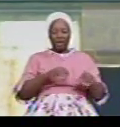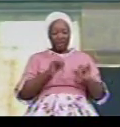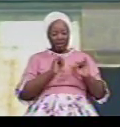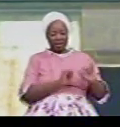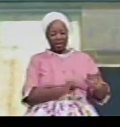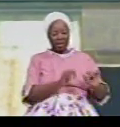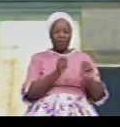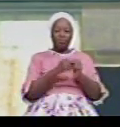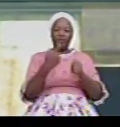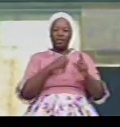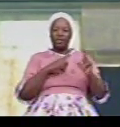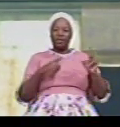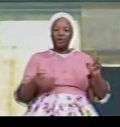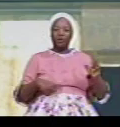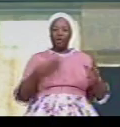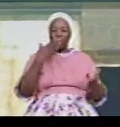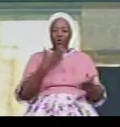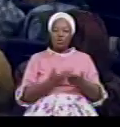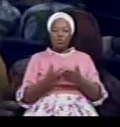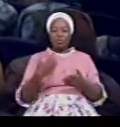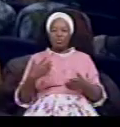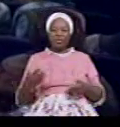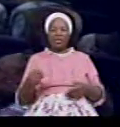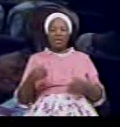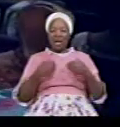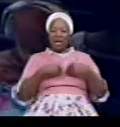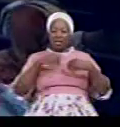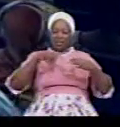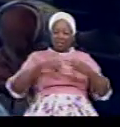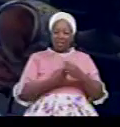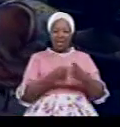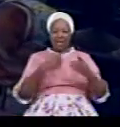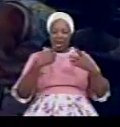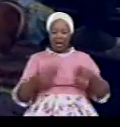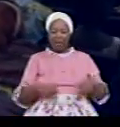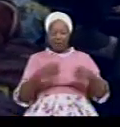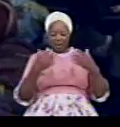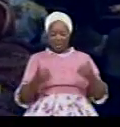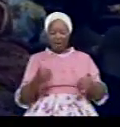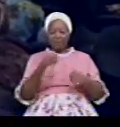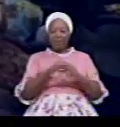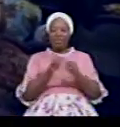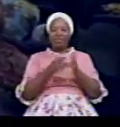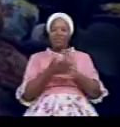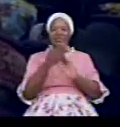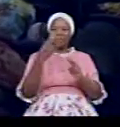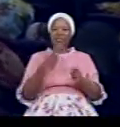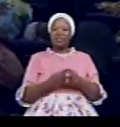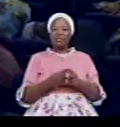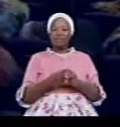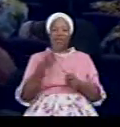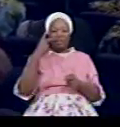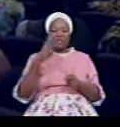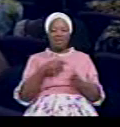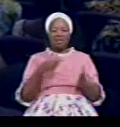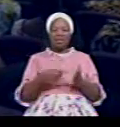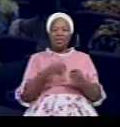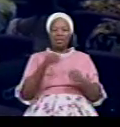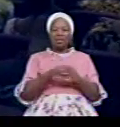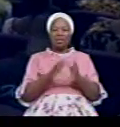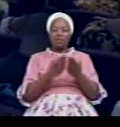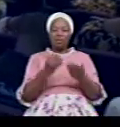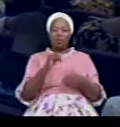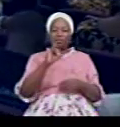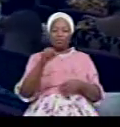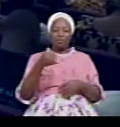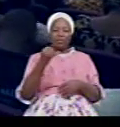Lord. Good things have started happening already. Look at this in James